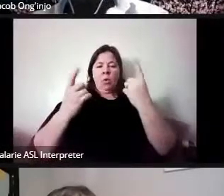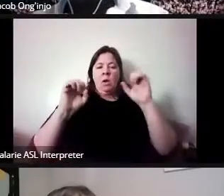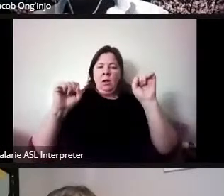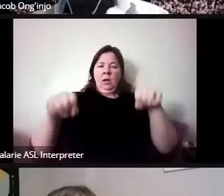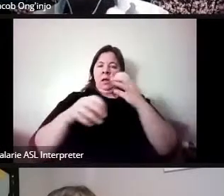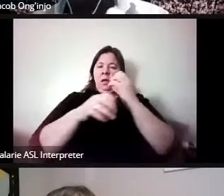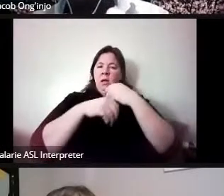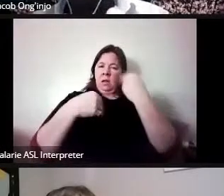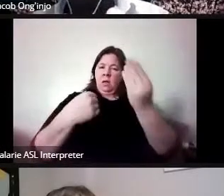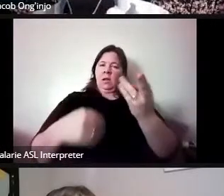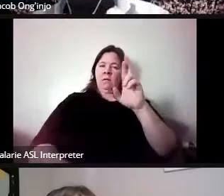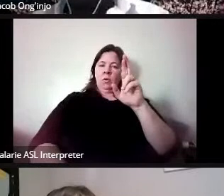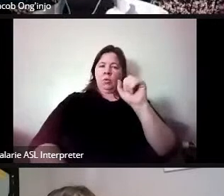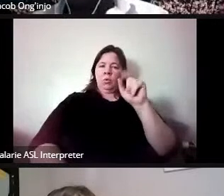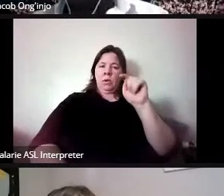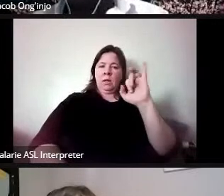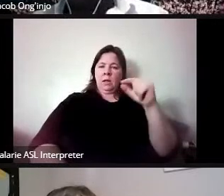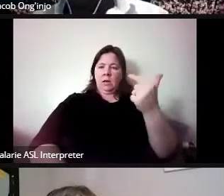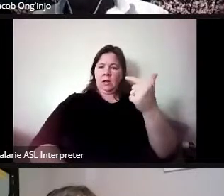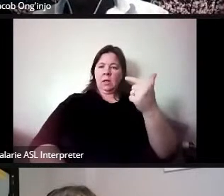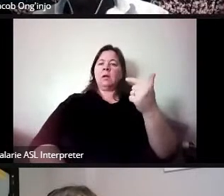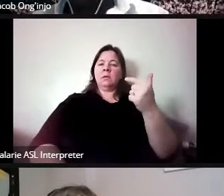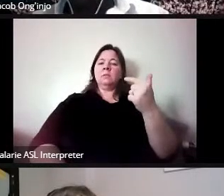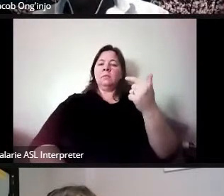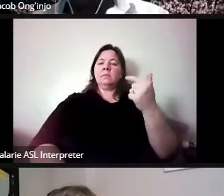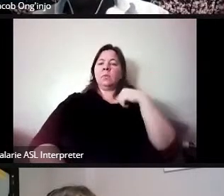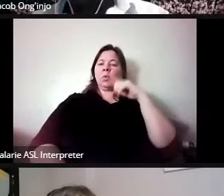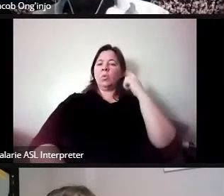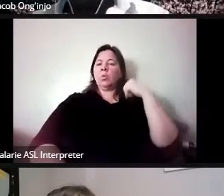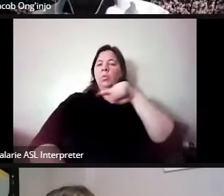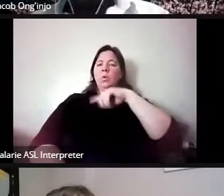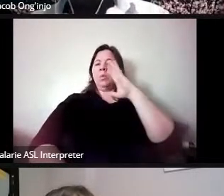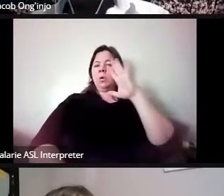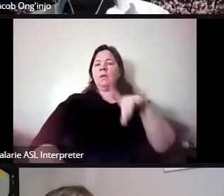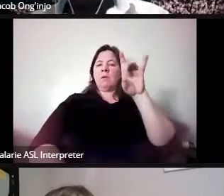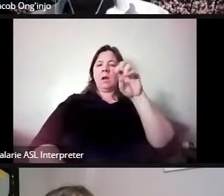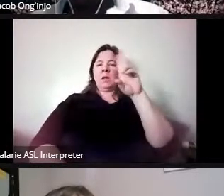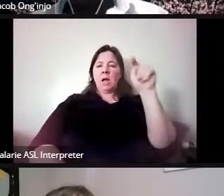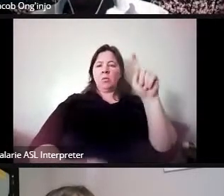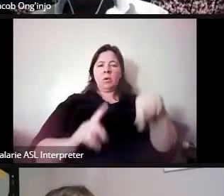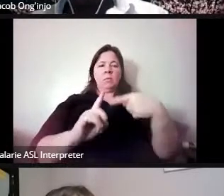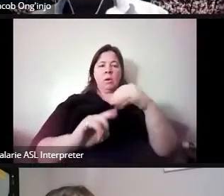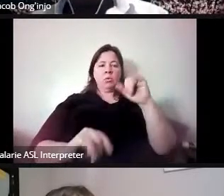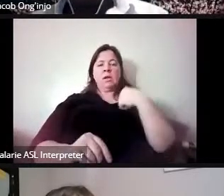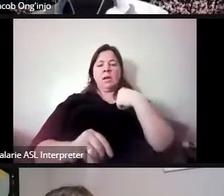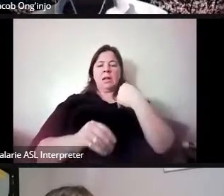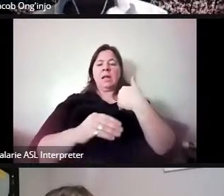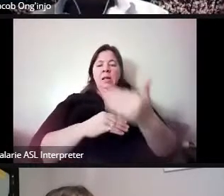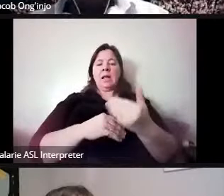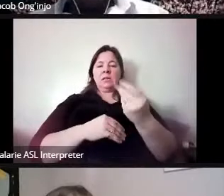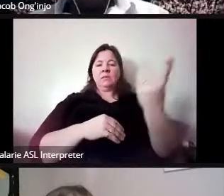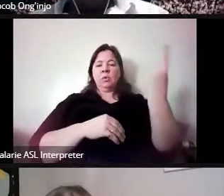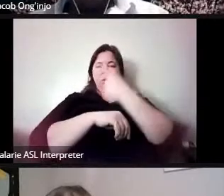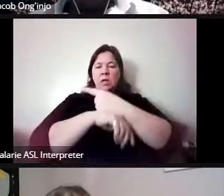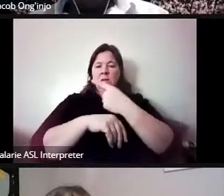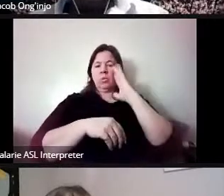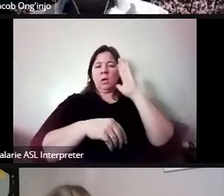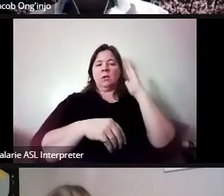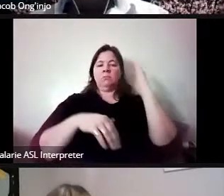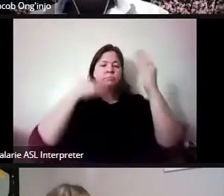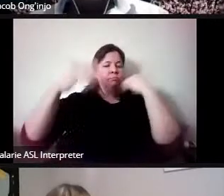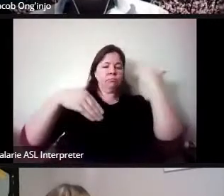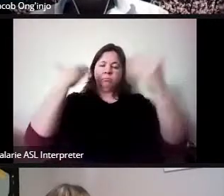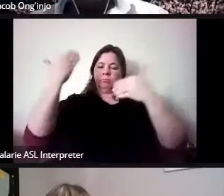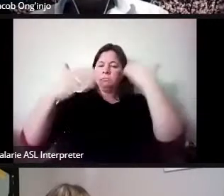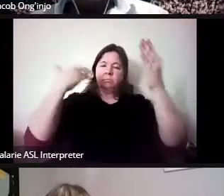rating. I mean, it's pretty powerful. But I think we'll find out all about it in the next couple of days. I think it's going to be nonstop from here on